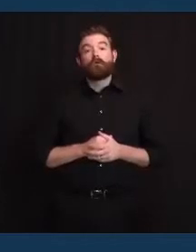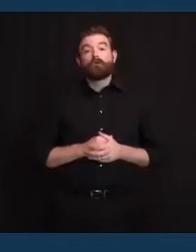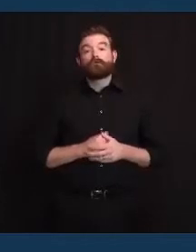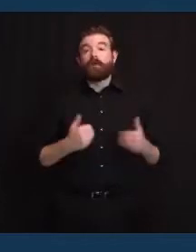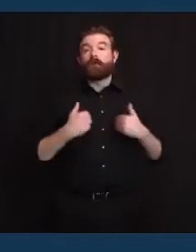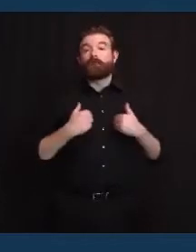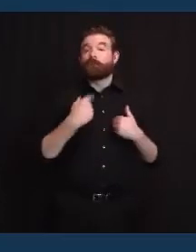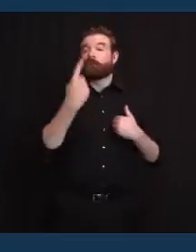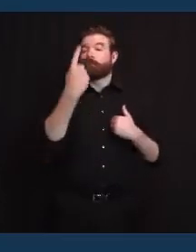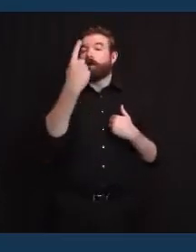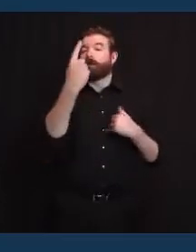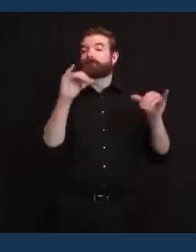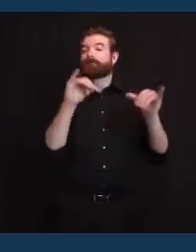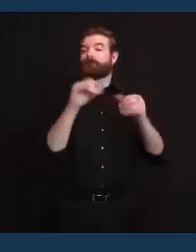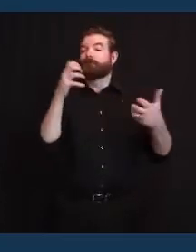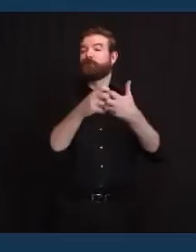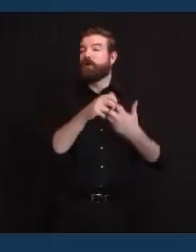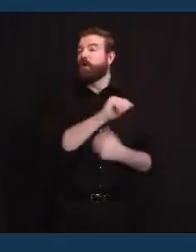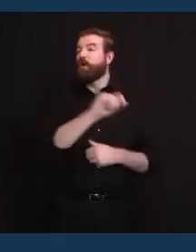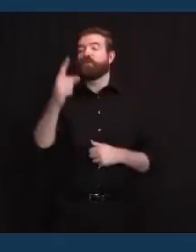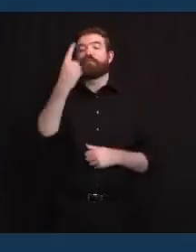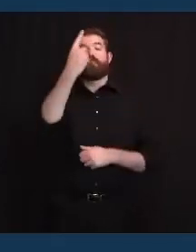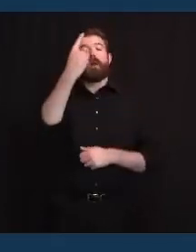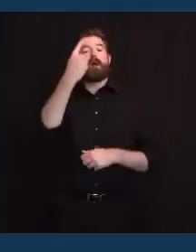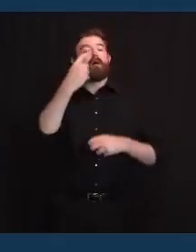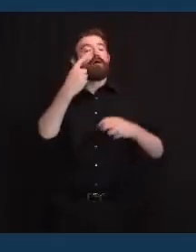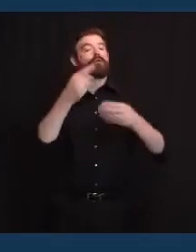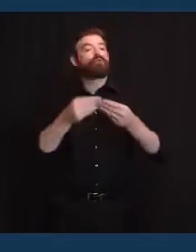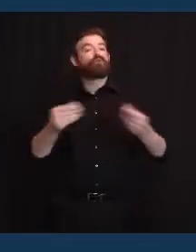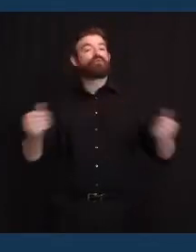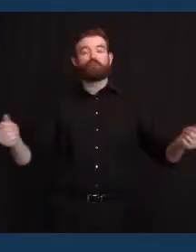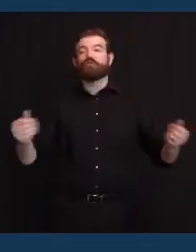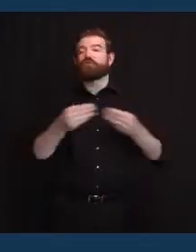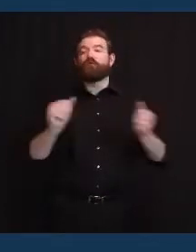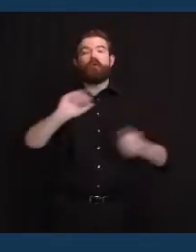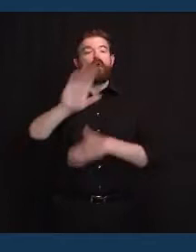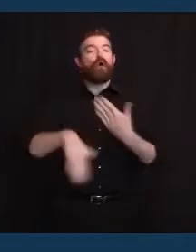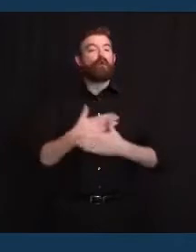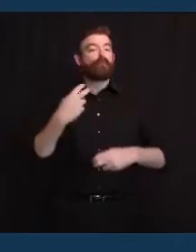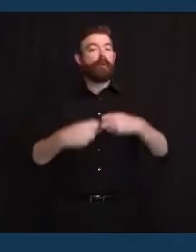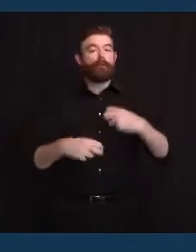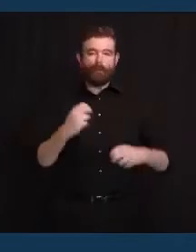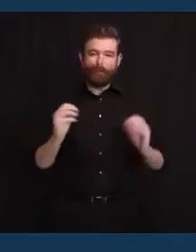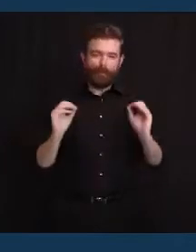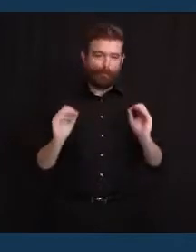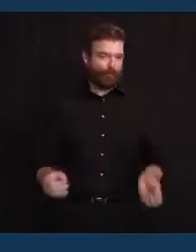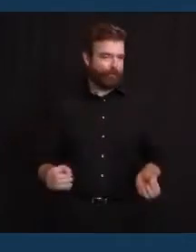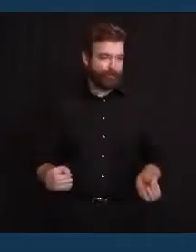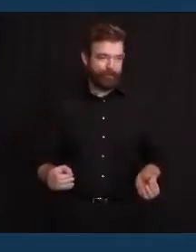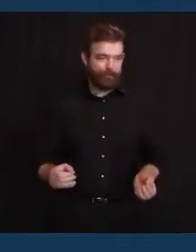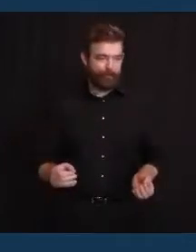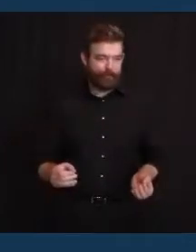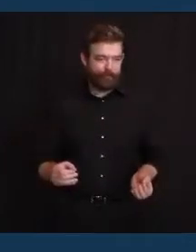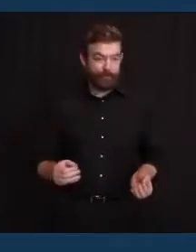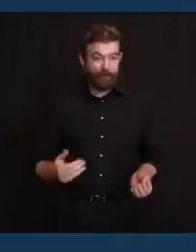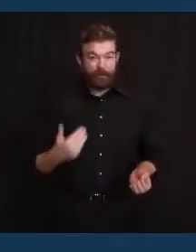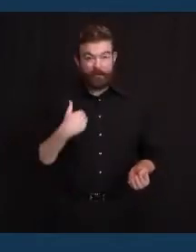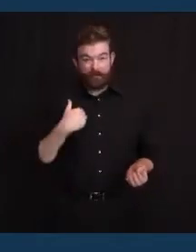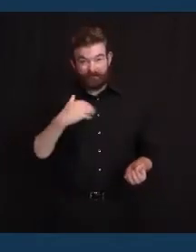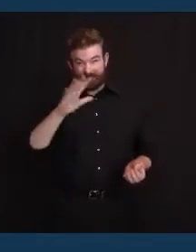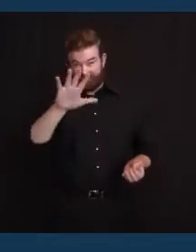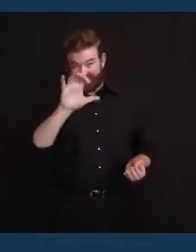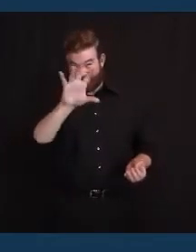to mention our charter and Renaissance schools, non-public and parochial schools, and other specialized places of